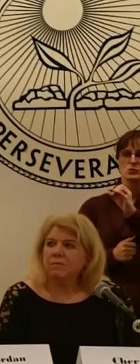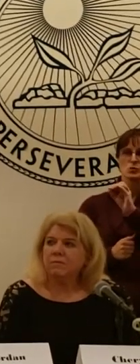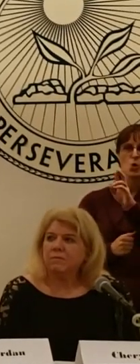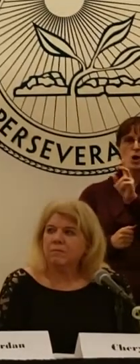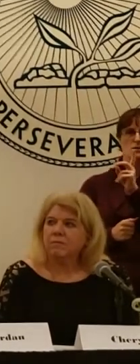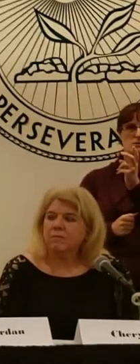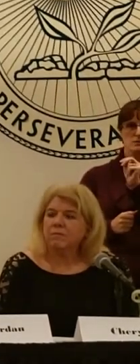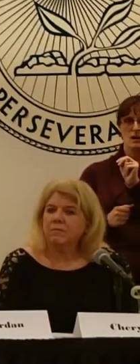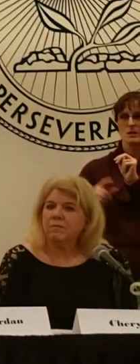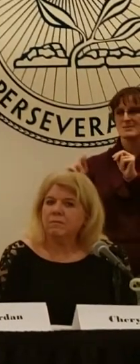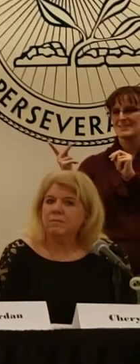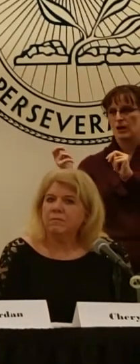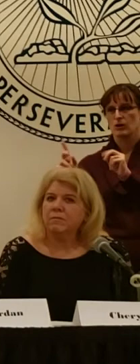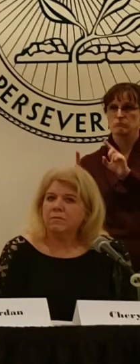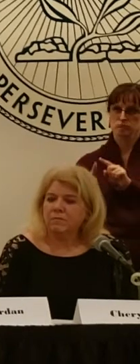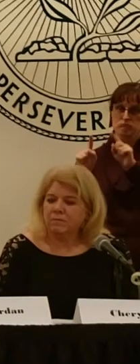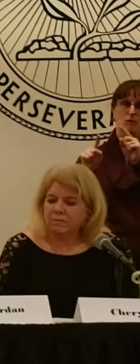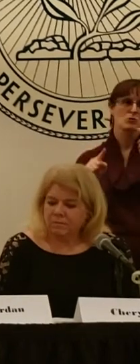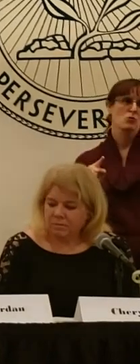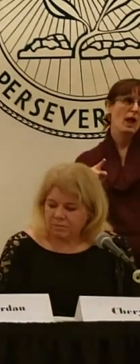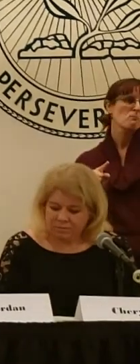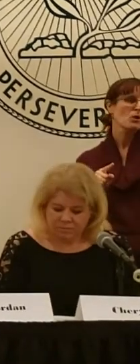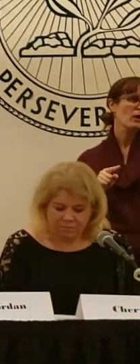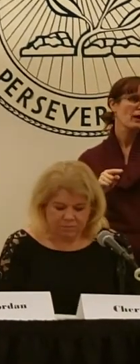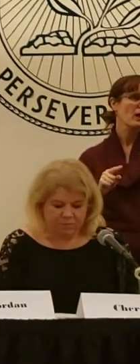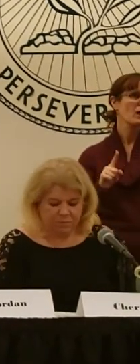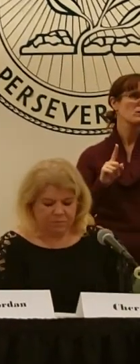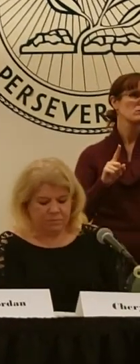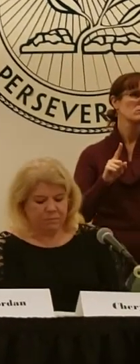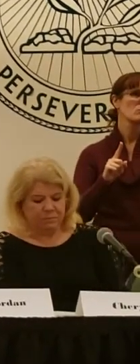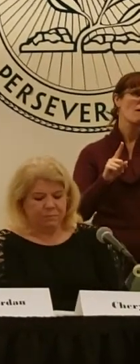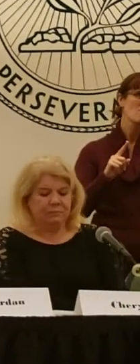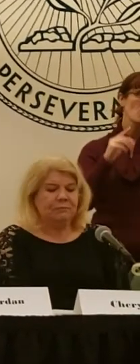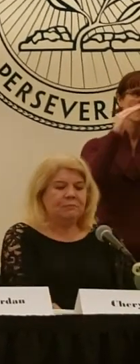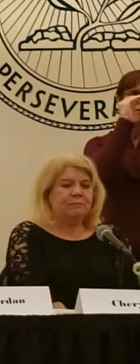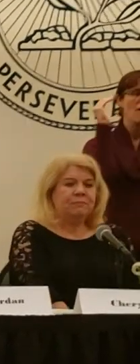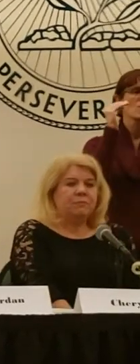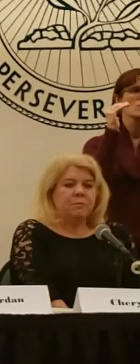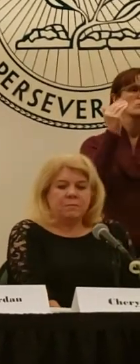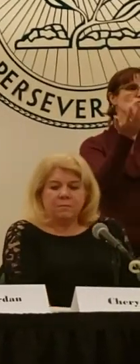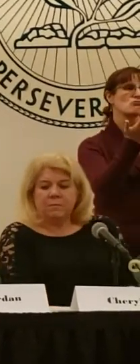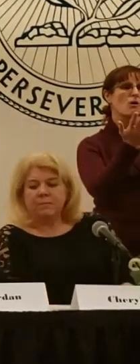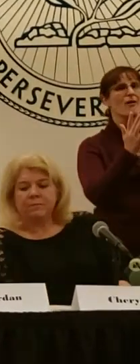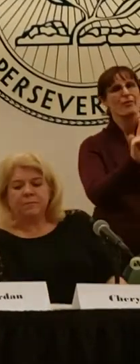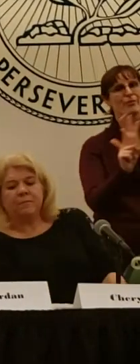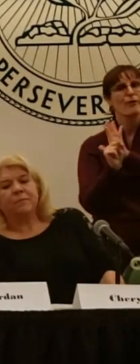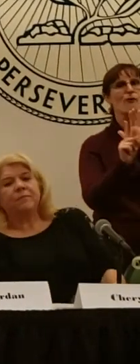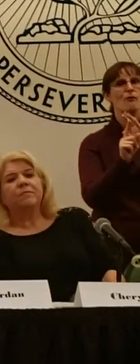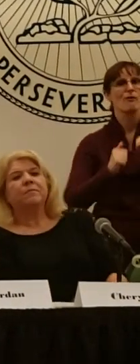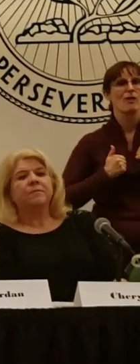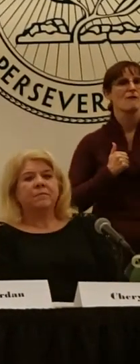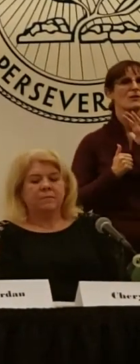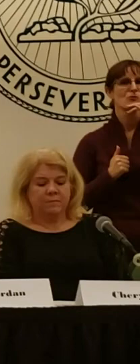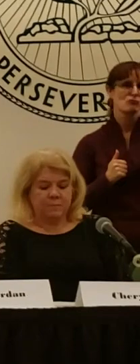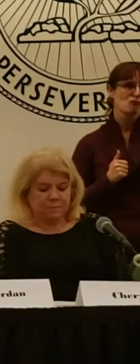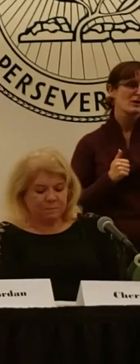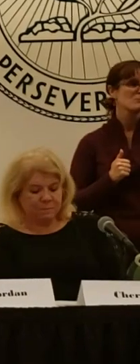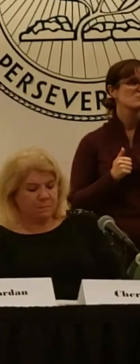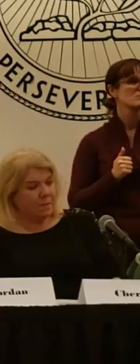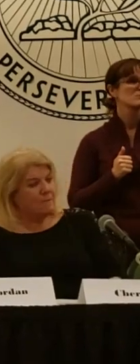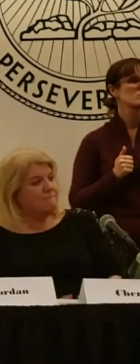to Capitol Hill and met with legislators federally to talk about their life and their dreams, so legislators can